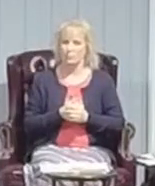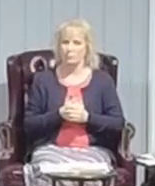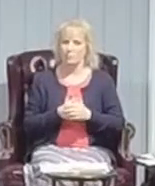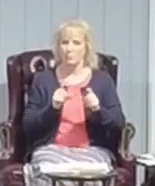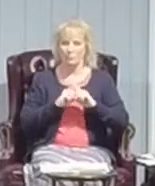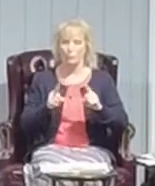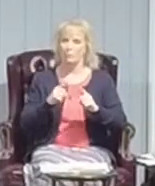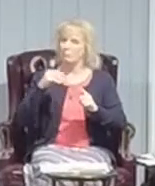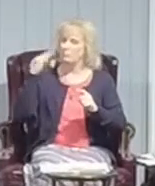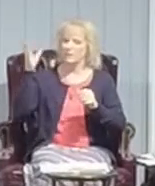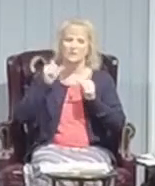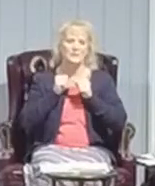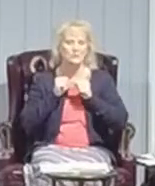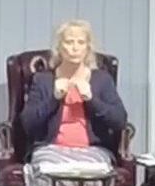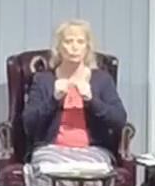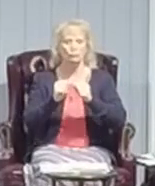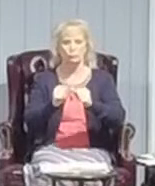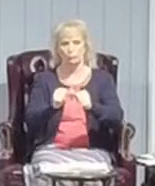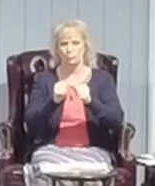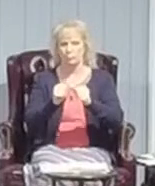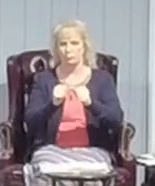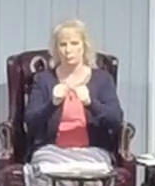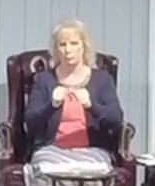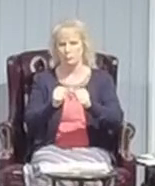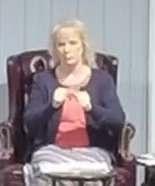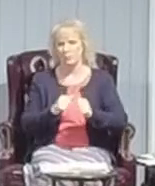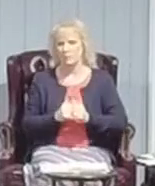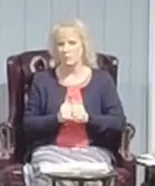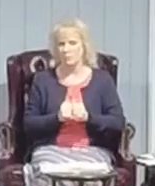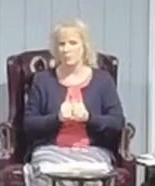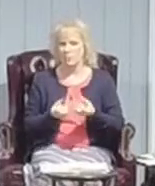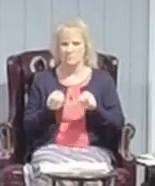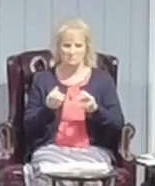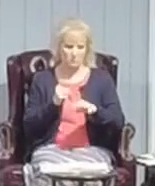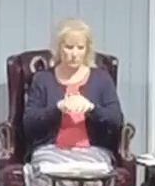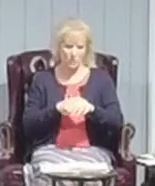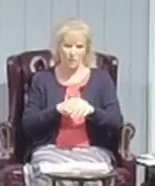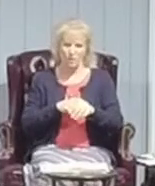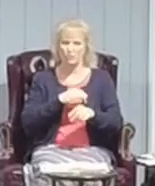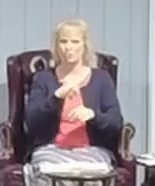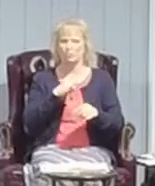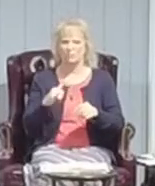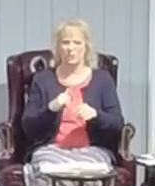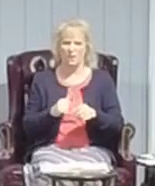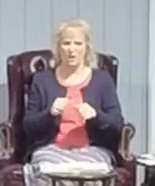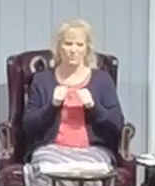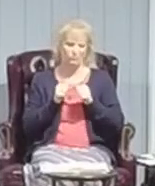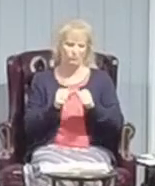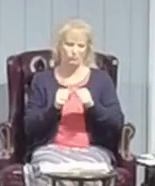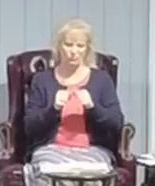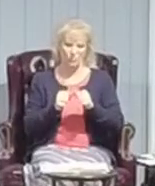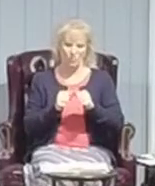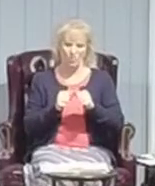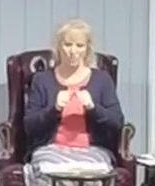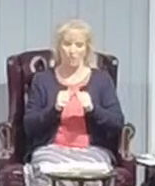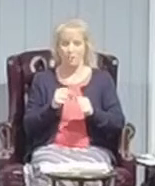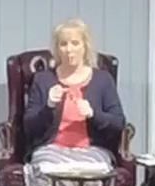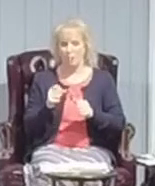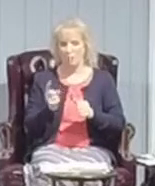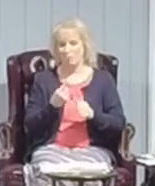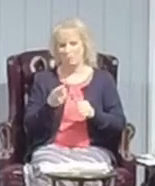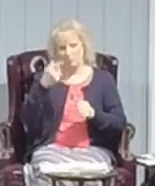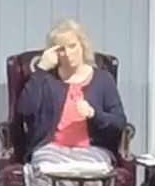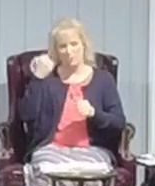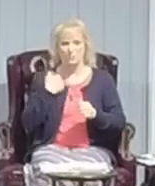But he endured. He endured. A lot of the times you and I have put up with things, but it's only because we were powerless to do anything about